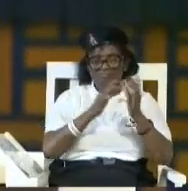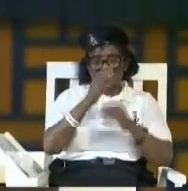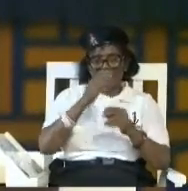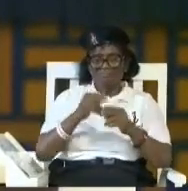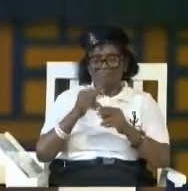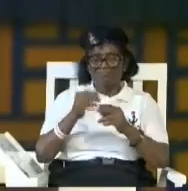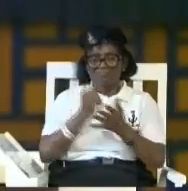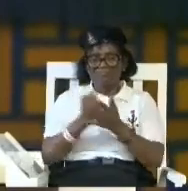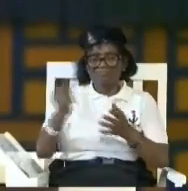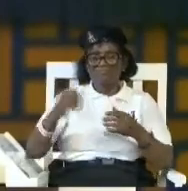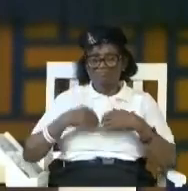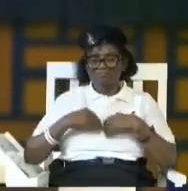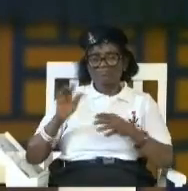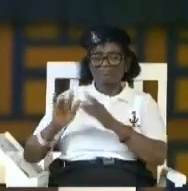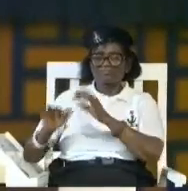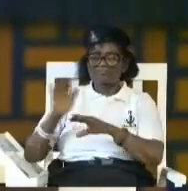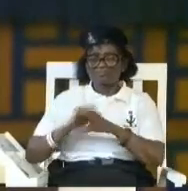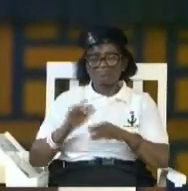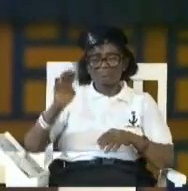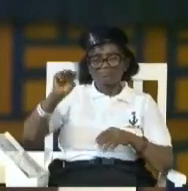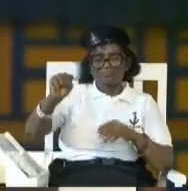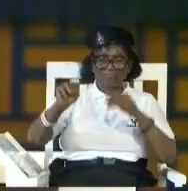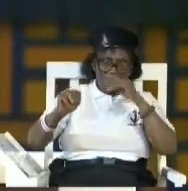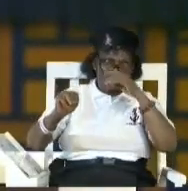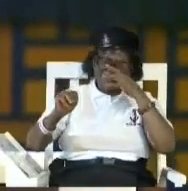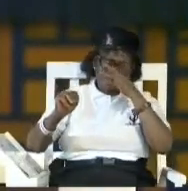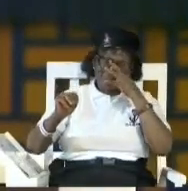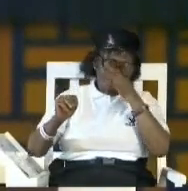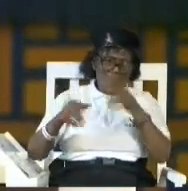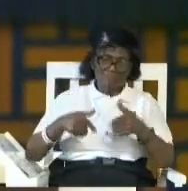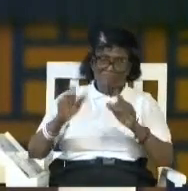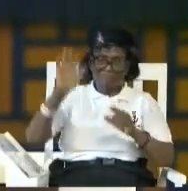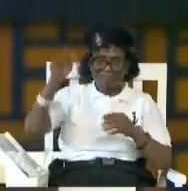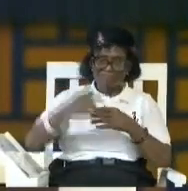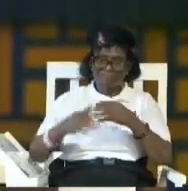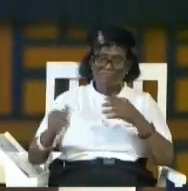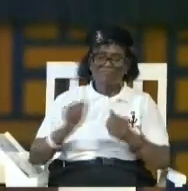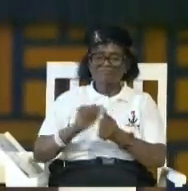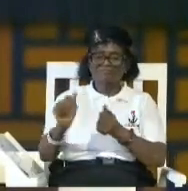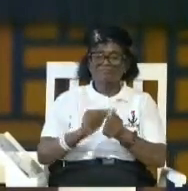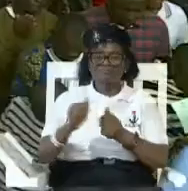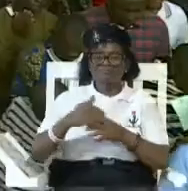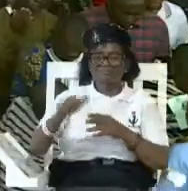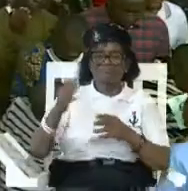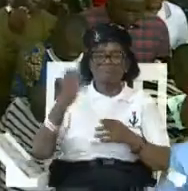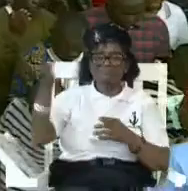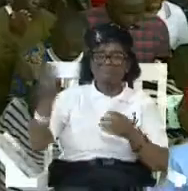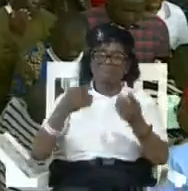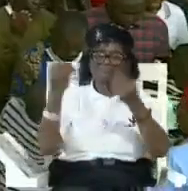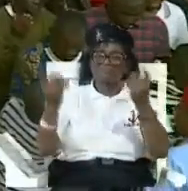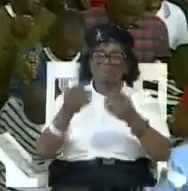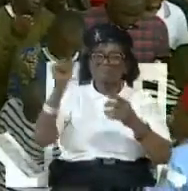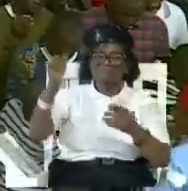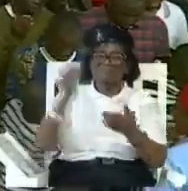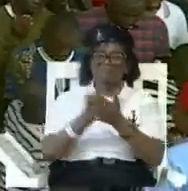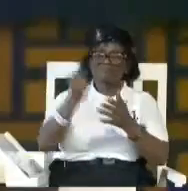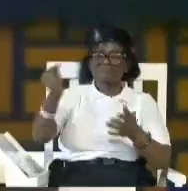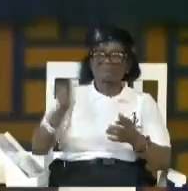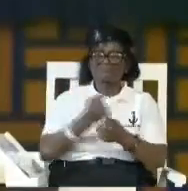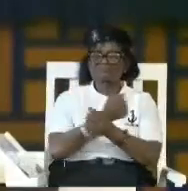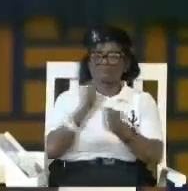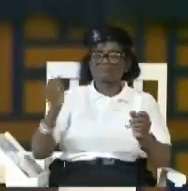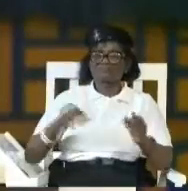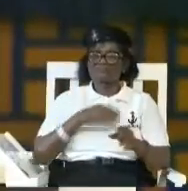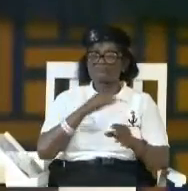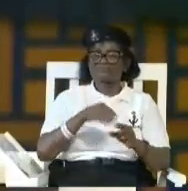Amen. Have mercy on them. Amen. Let your blood wash away their sins. Amen. Save their